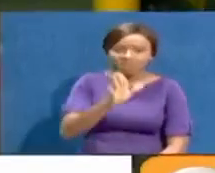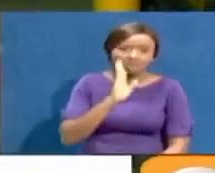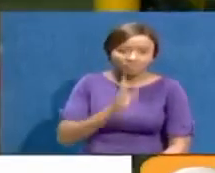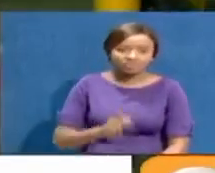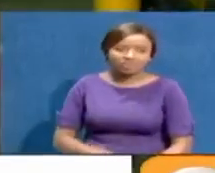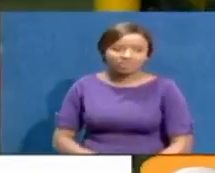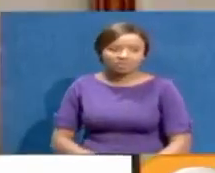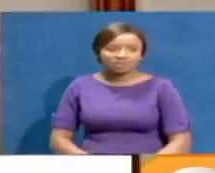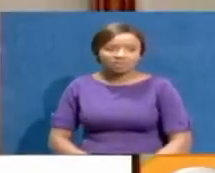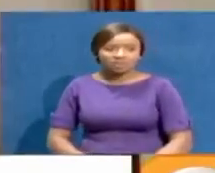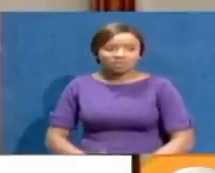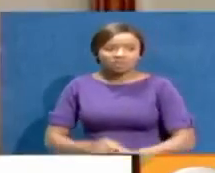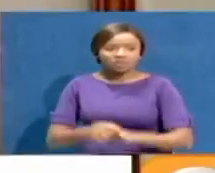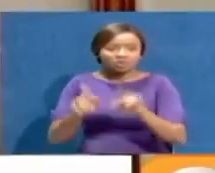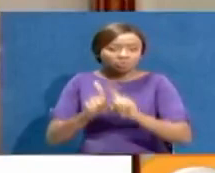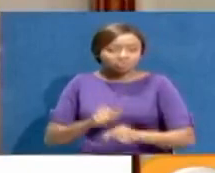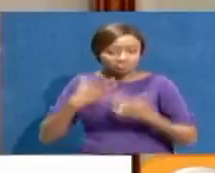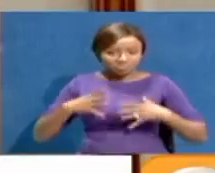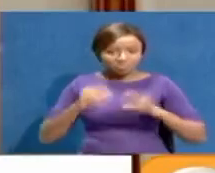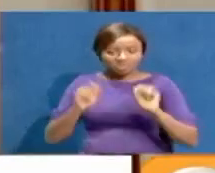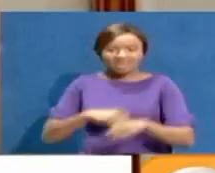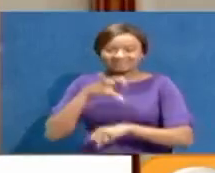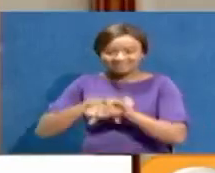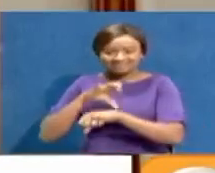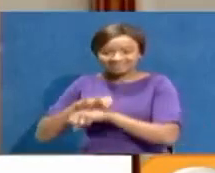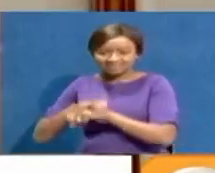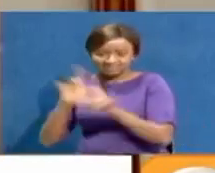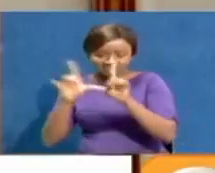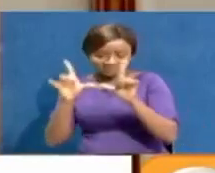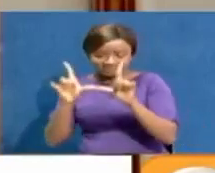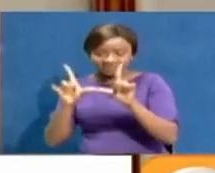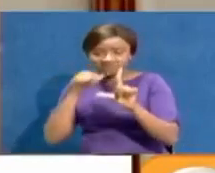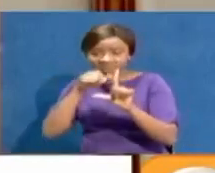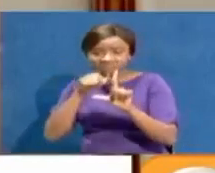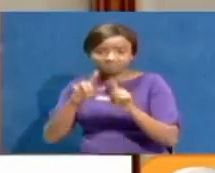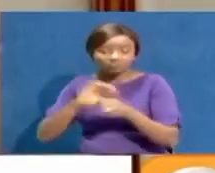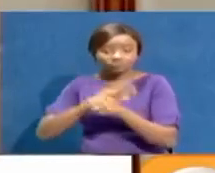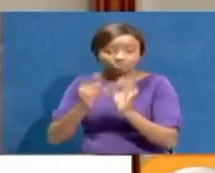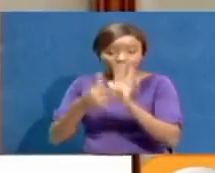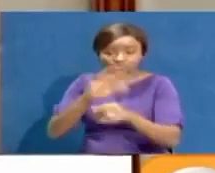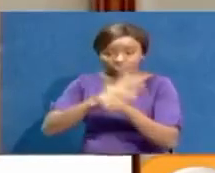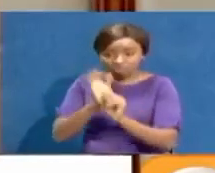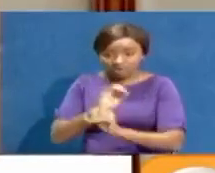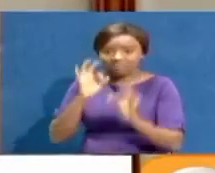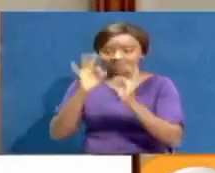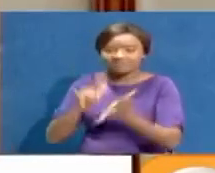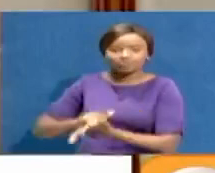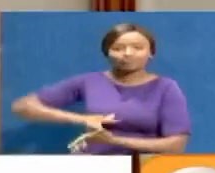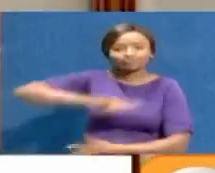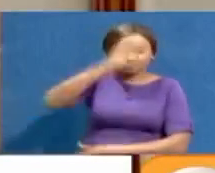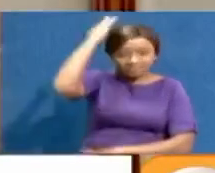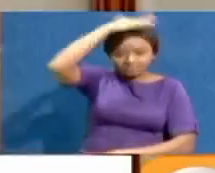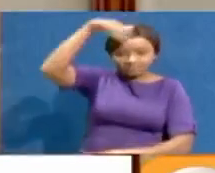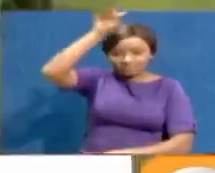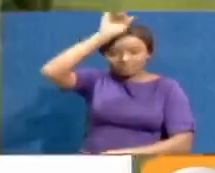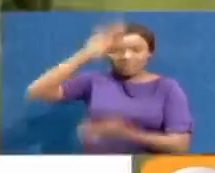COVID certificates and ruin the whole country's trade. When you block international travel for people traveling to Dubai, you've blocked so many